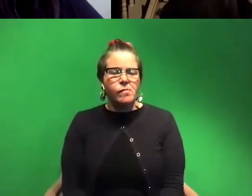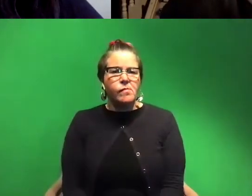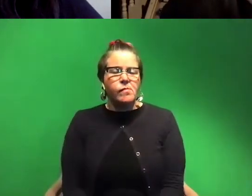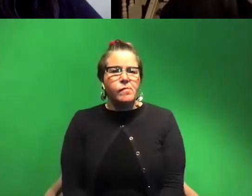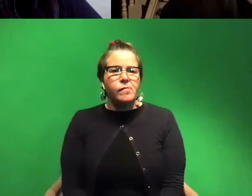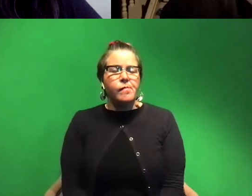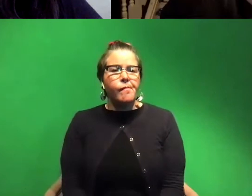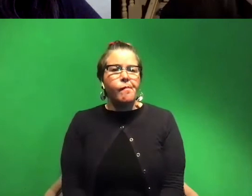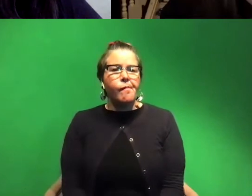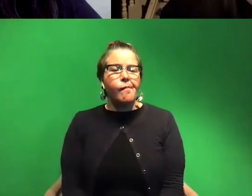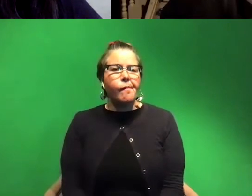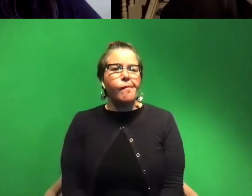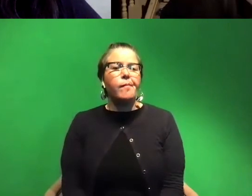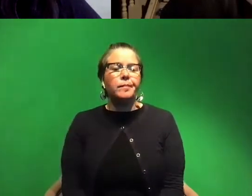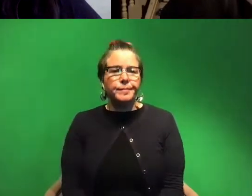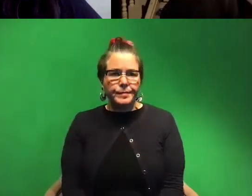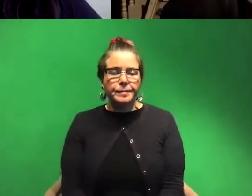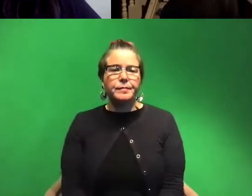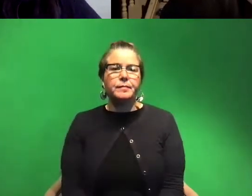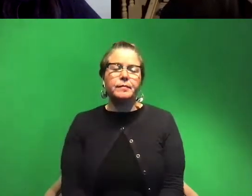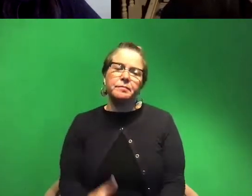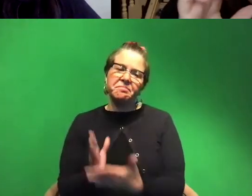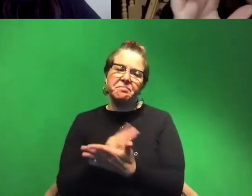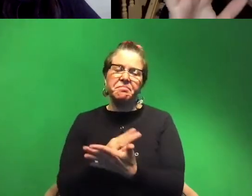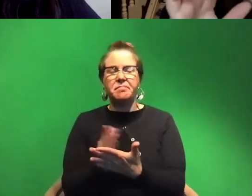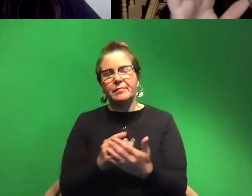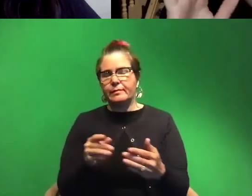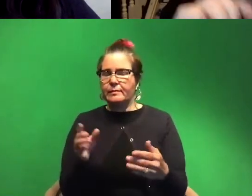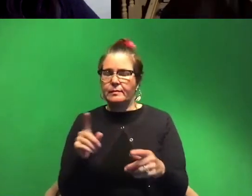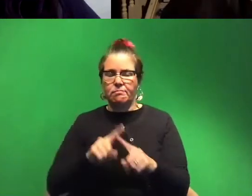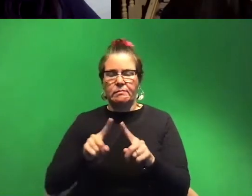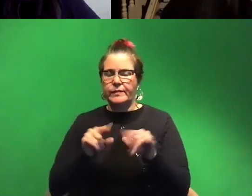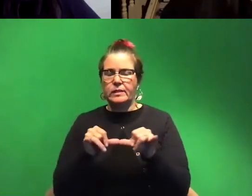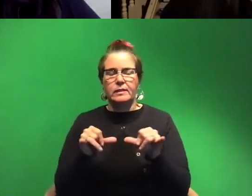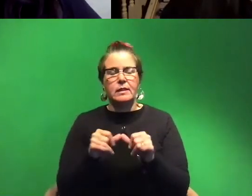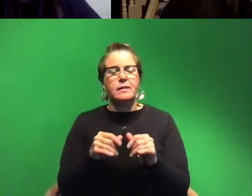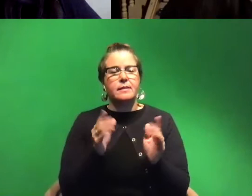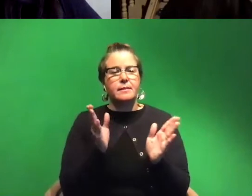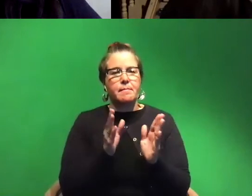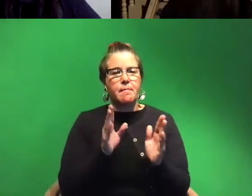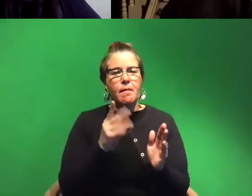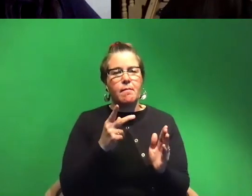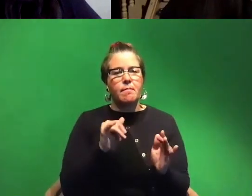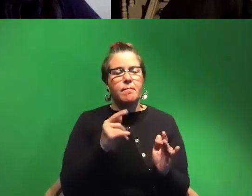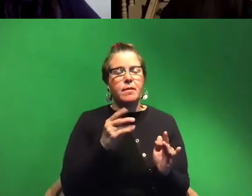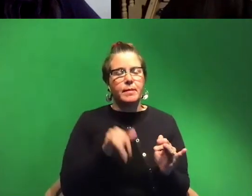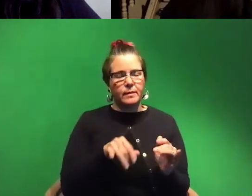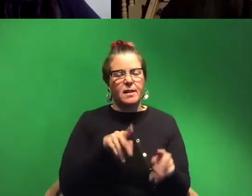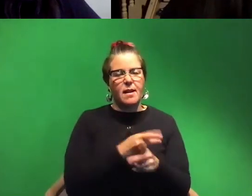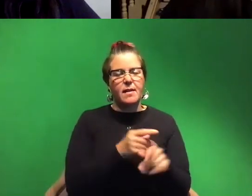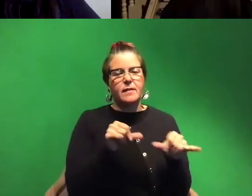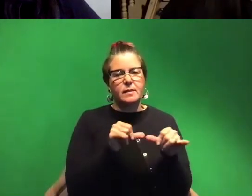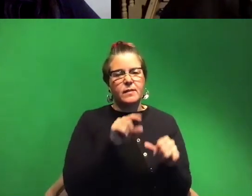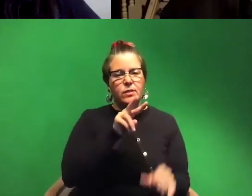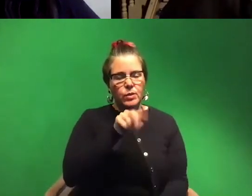So cuttlefish can range in size a lot. So they can go from the really small pygmy type sizes can be like